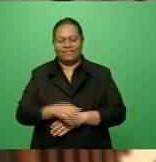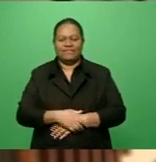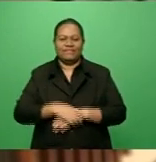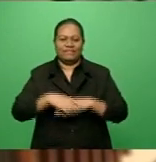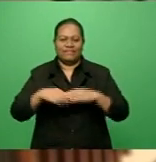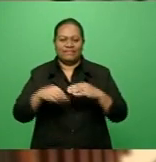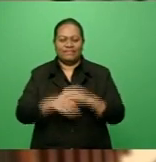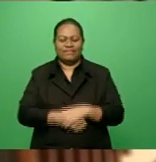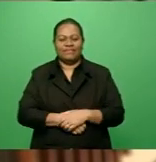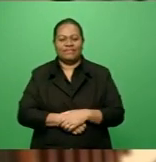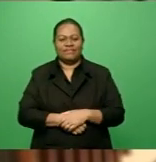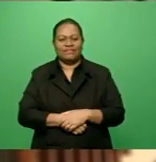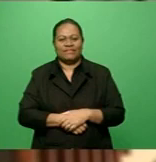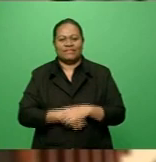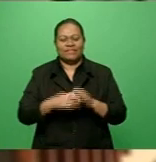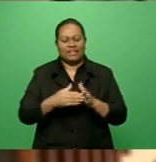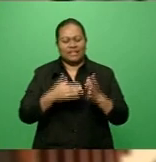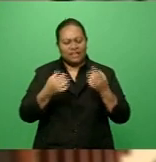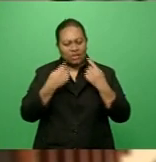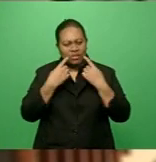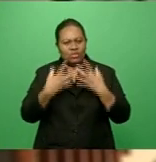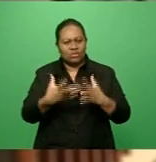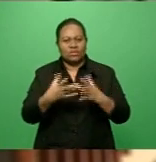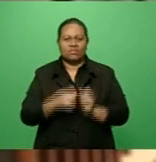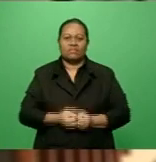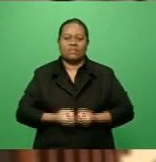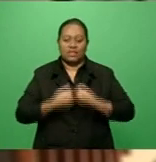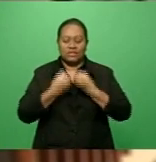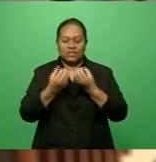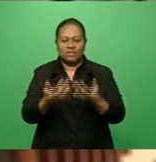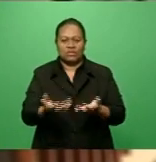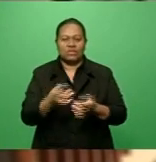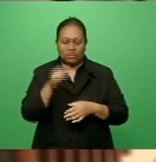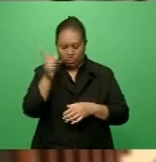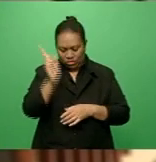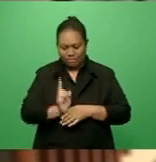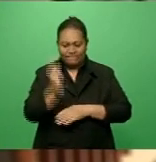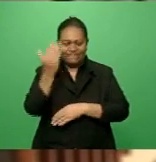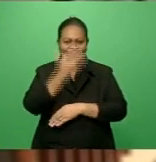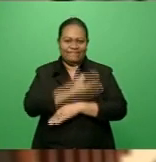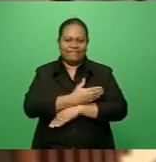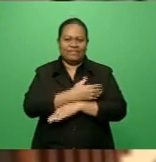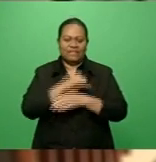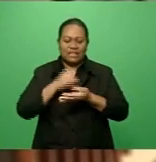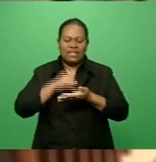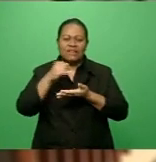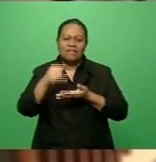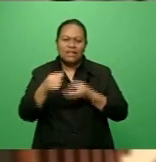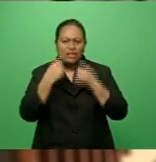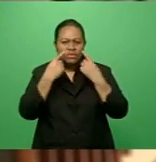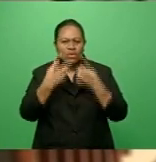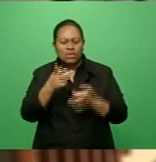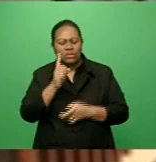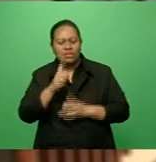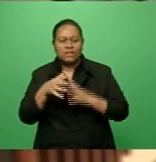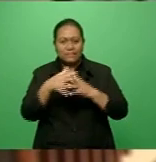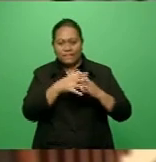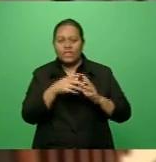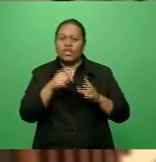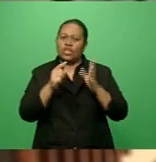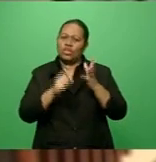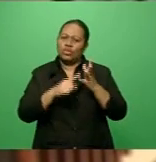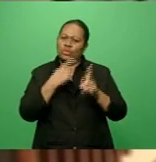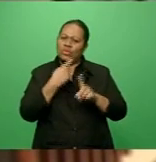gains. The ECB is set to release its outlook later tonight, with investors also looking to the UK's